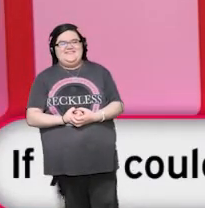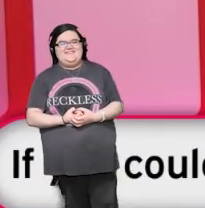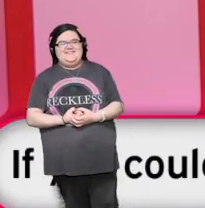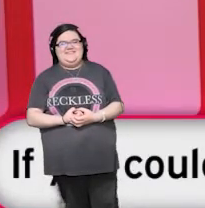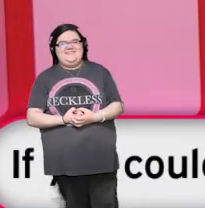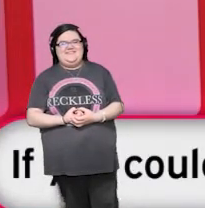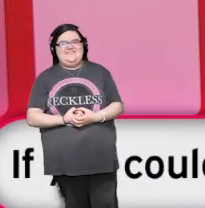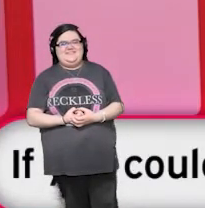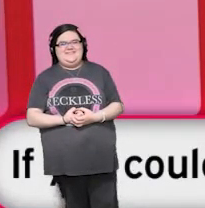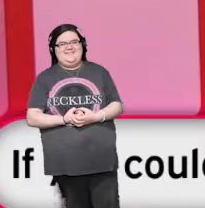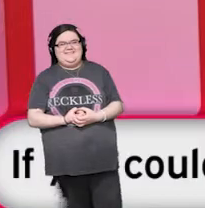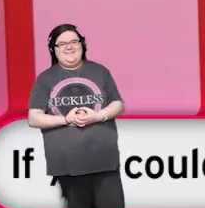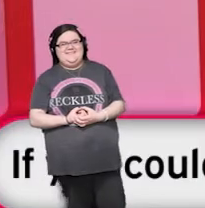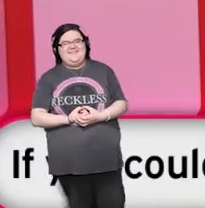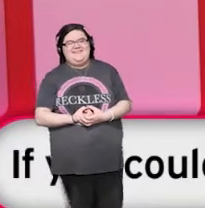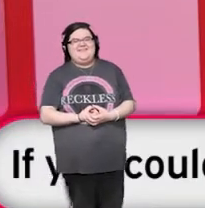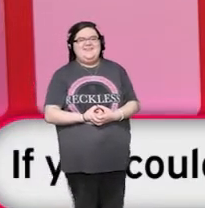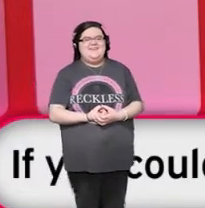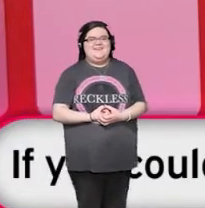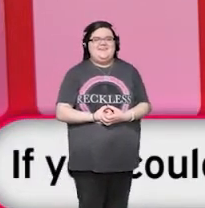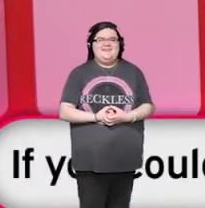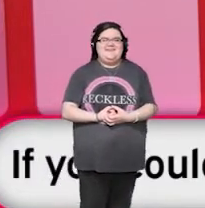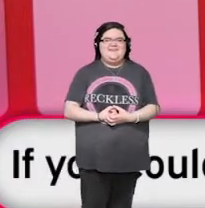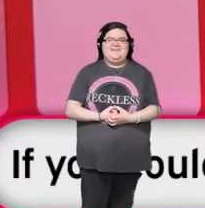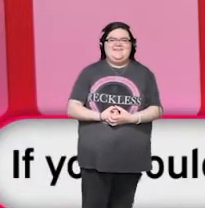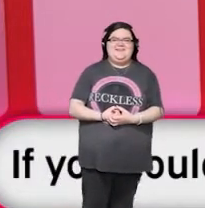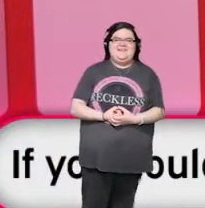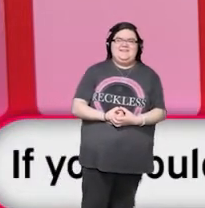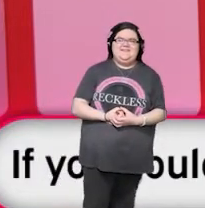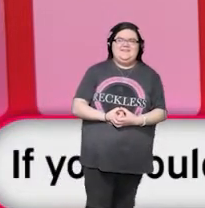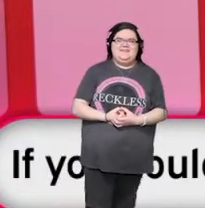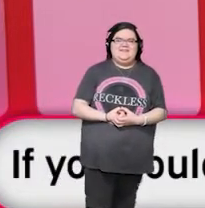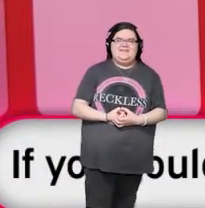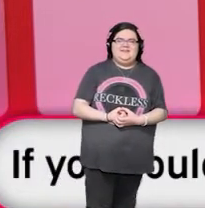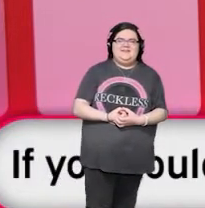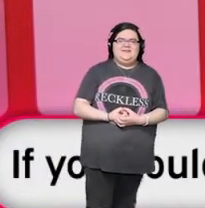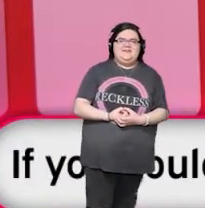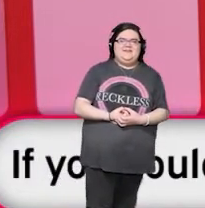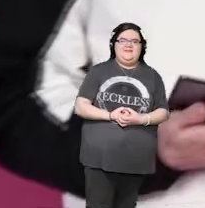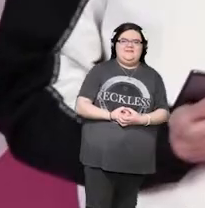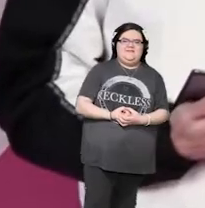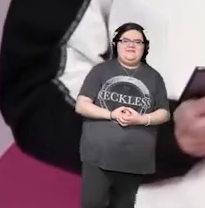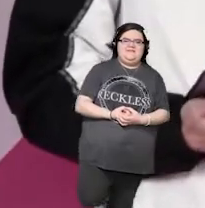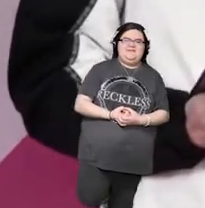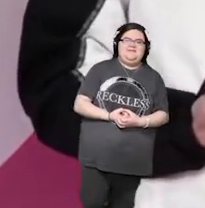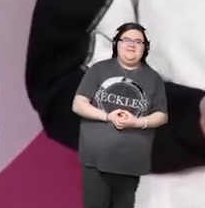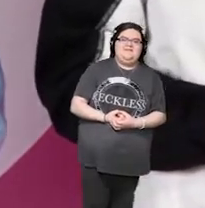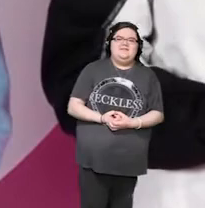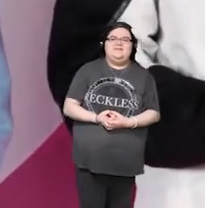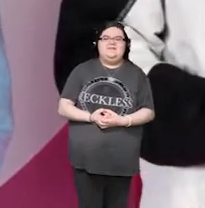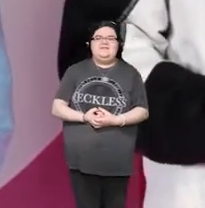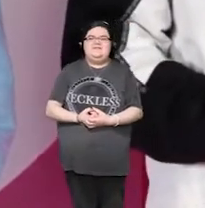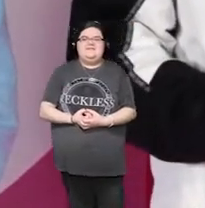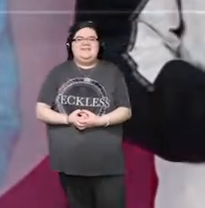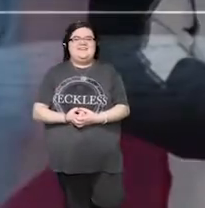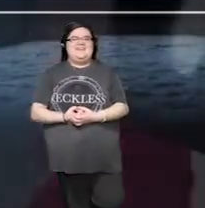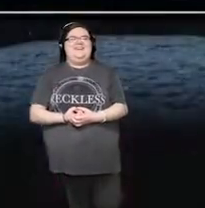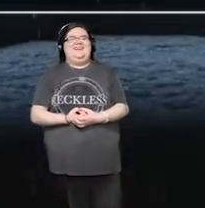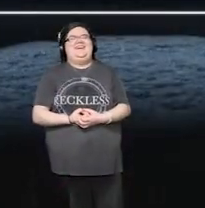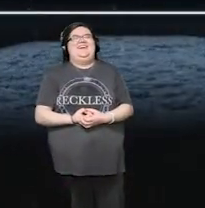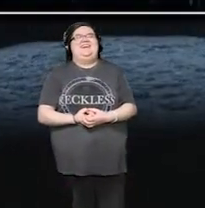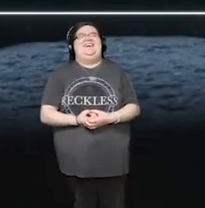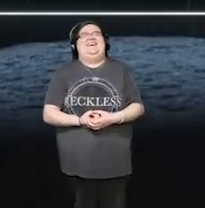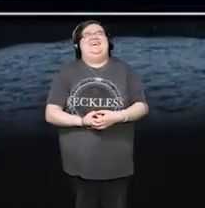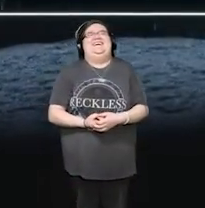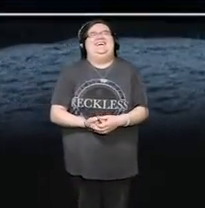On the weekend, go paddle. On the weekend, go down the beach, have a little surf. Oh, yeah, let me fish at Southend in the freezing fucking cold. Fuck off. Let's go.